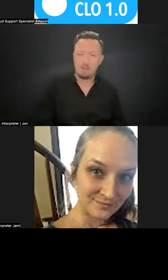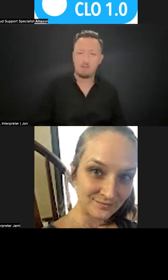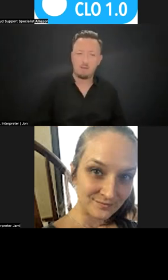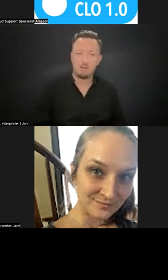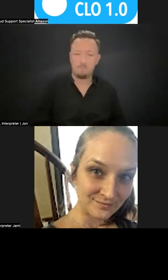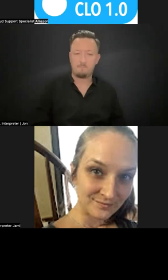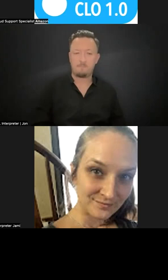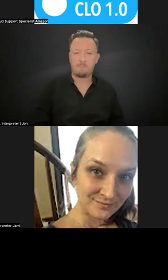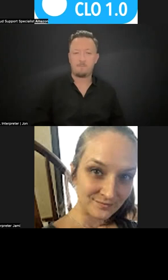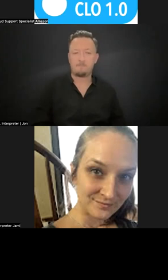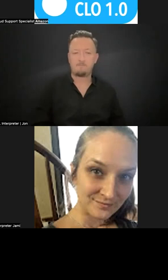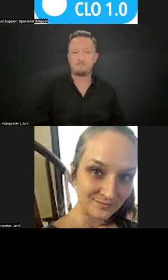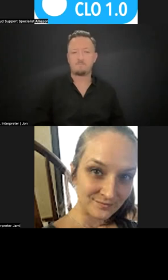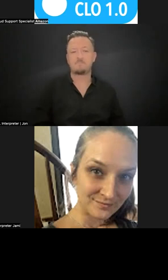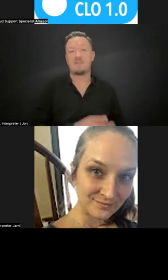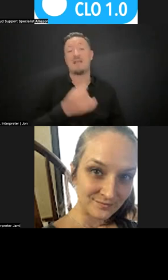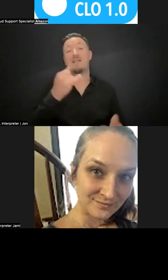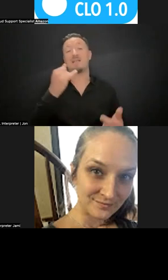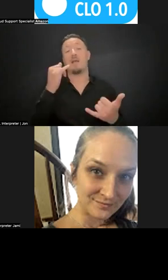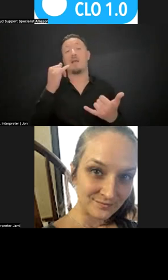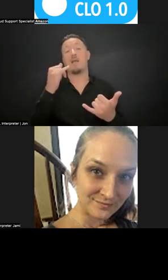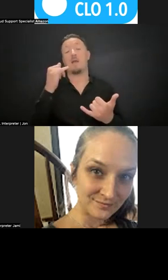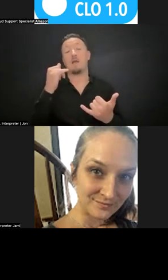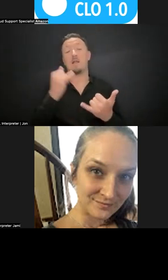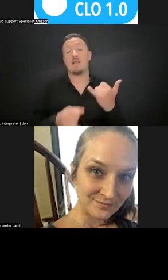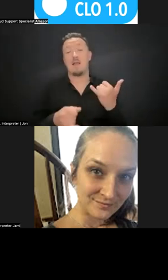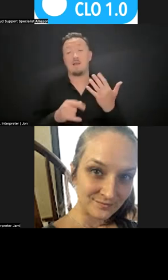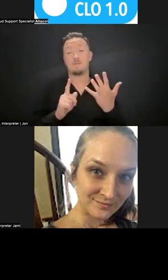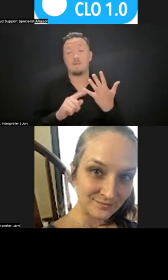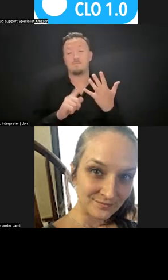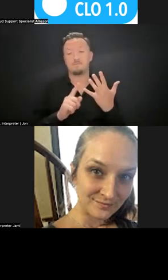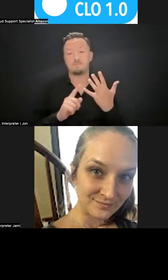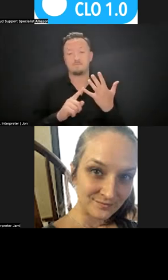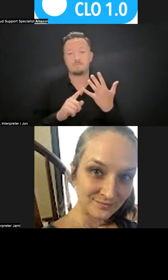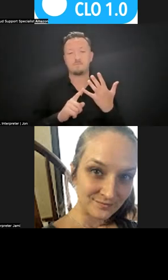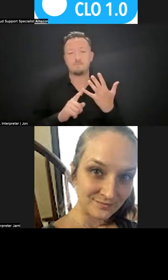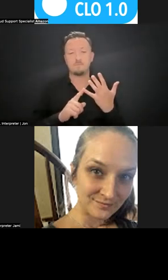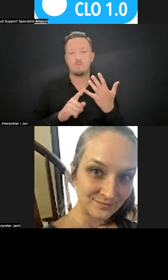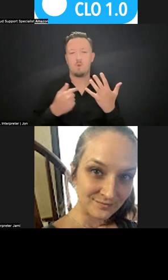And then ultimately we want to get, we want to analyze this.